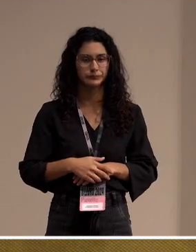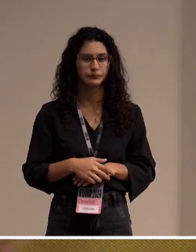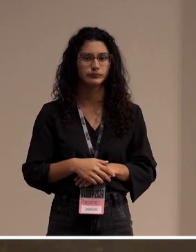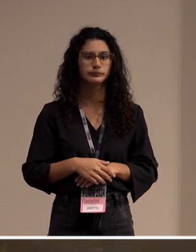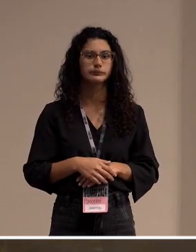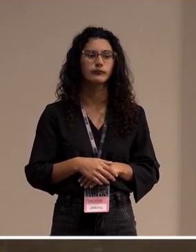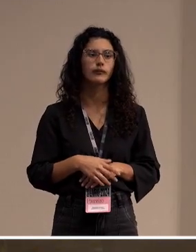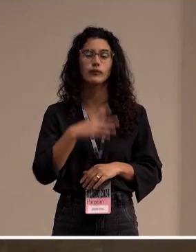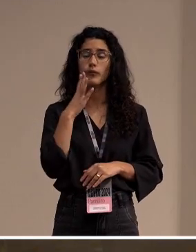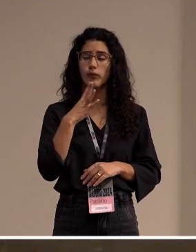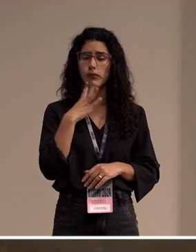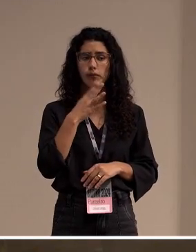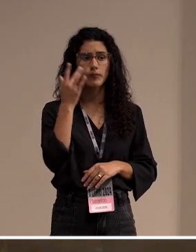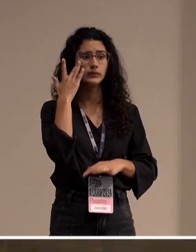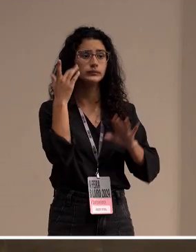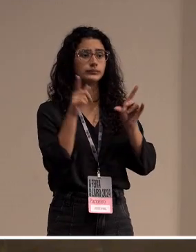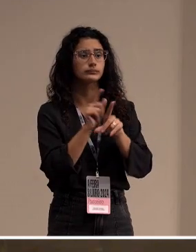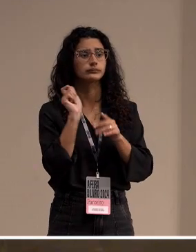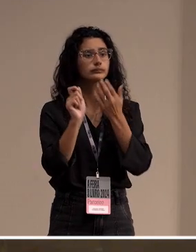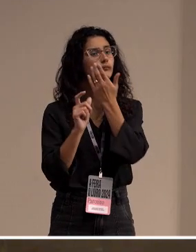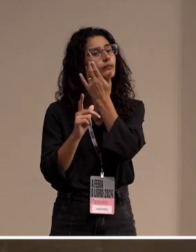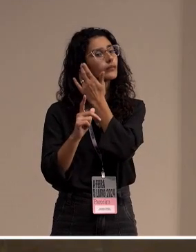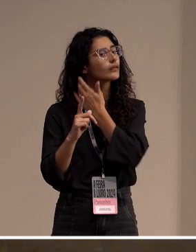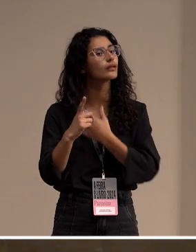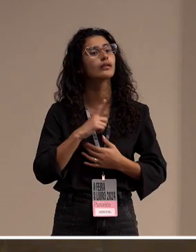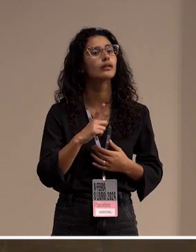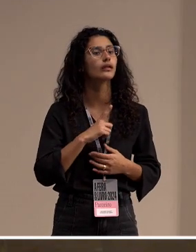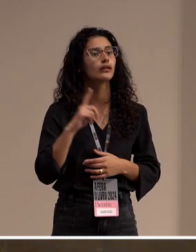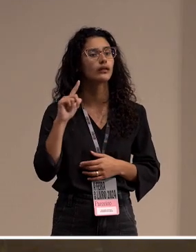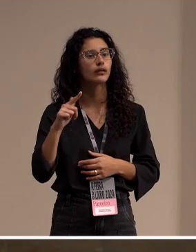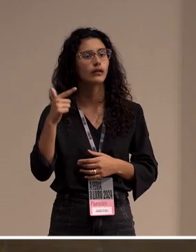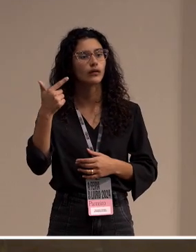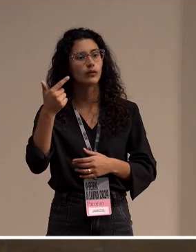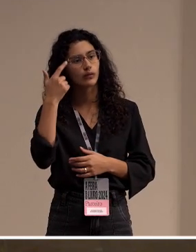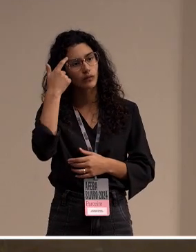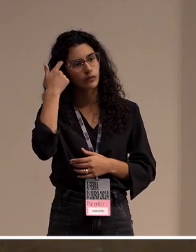Muito bacana. Eu acho que também tem uma outra